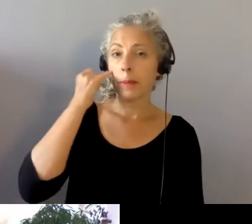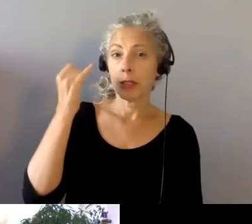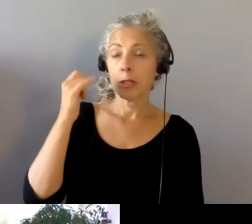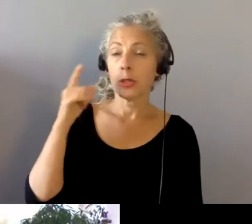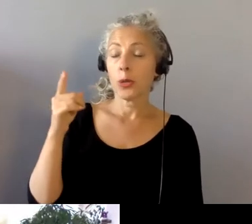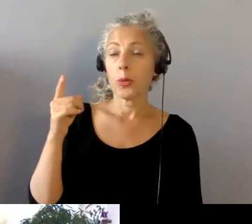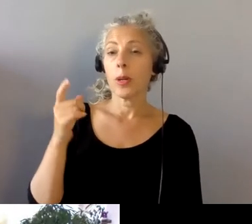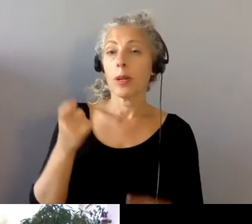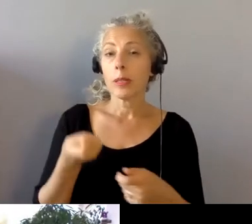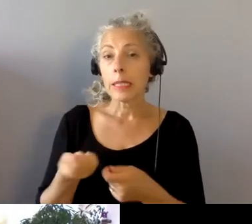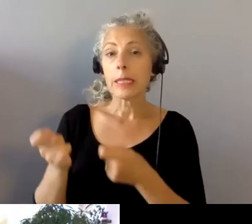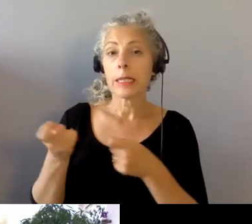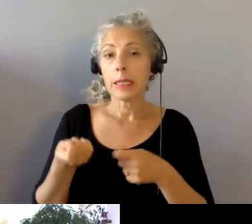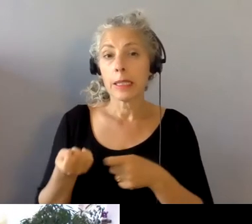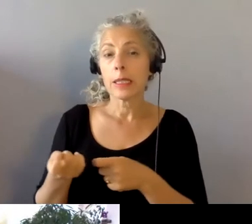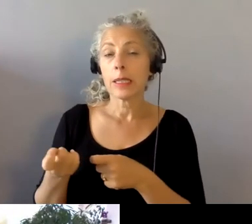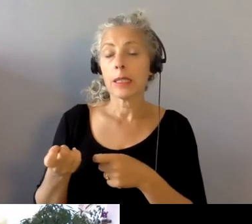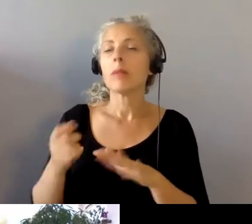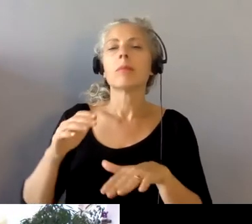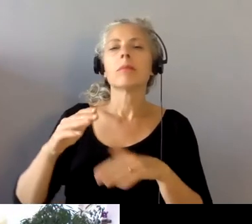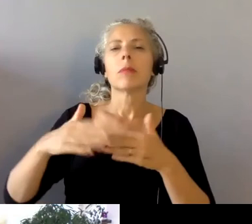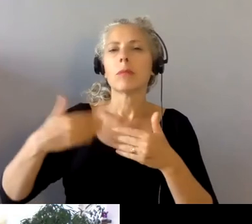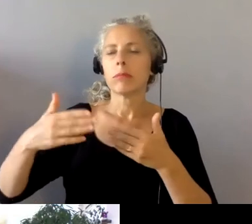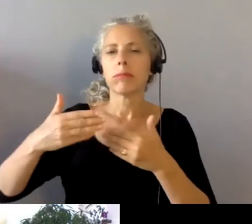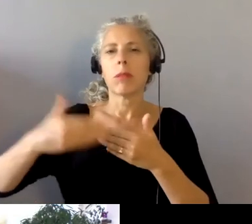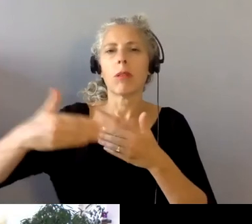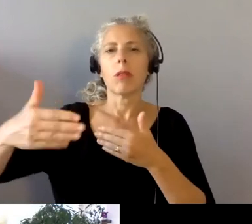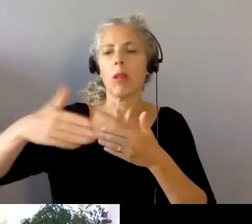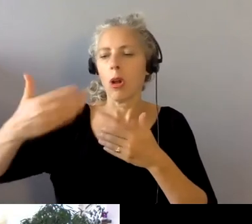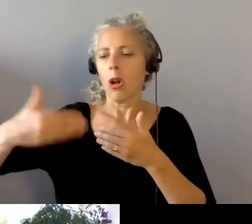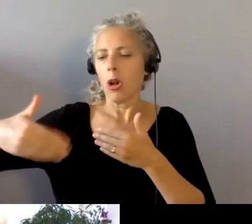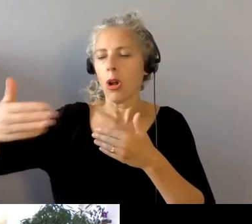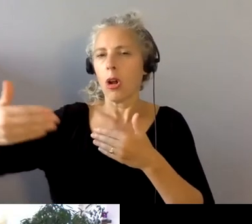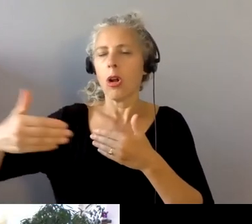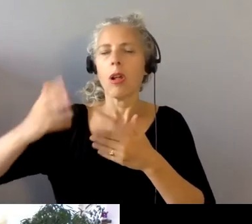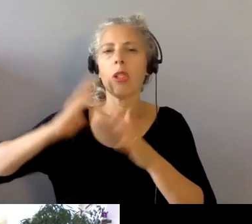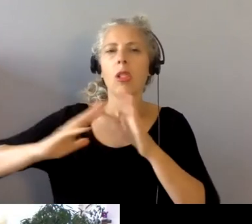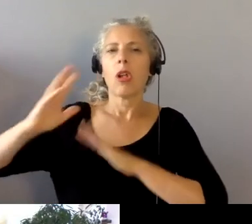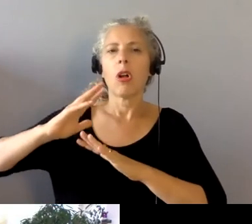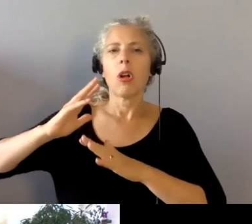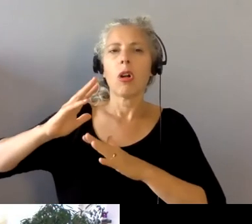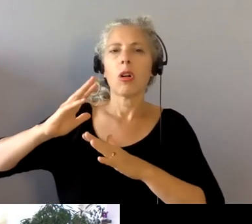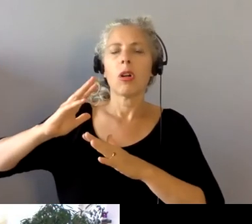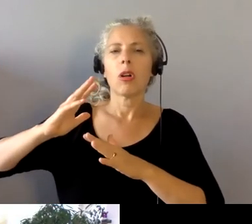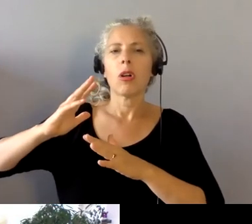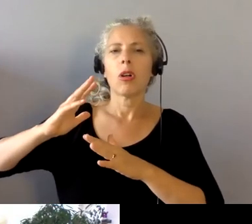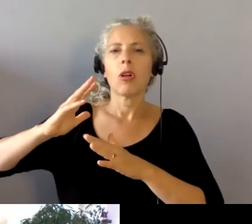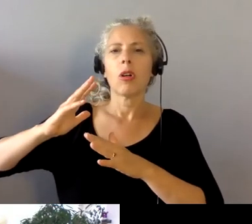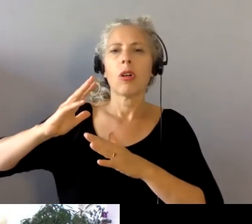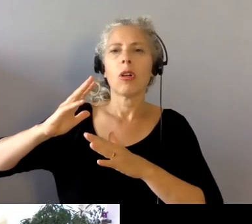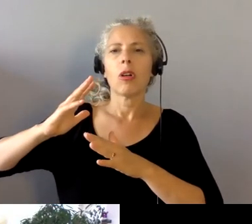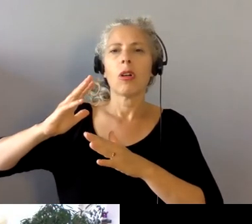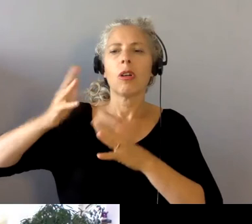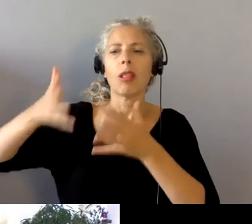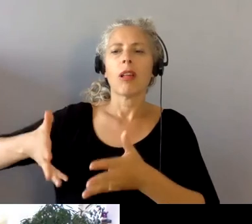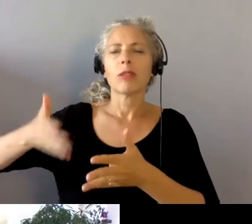through the archive of a long lost and forgotten library or archive. What